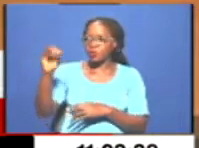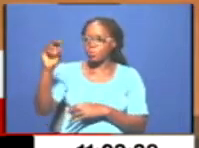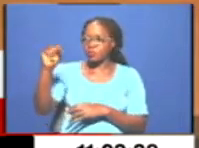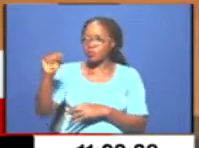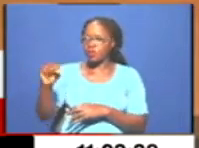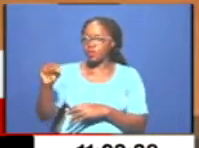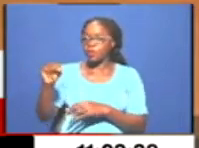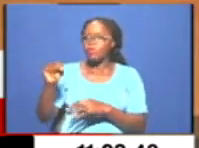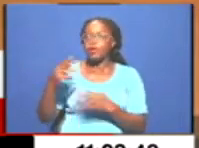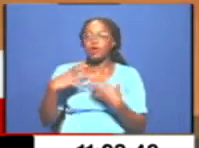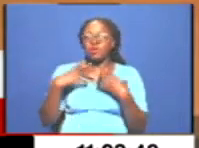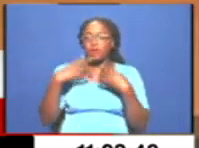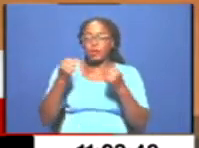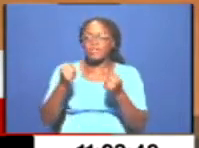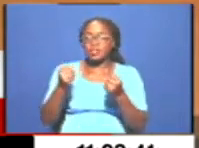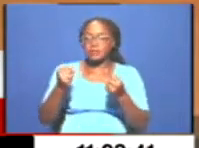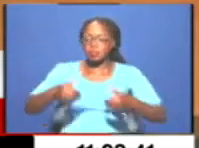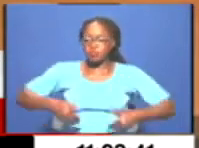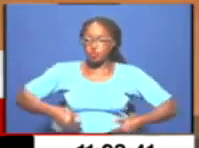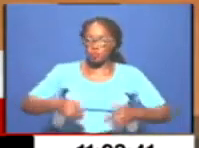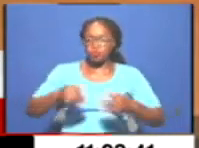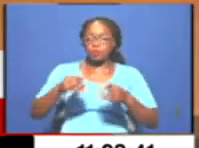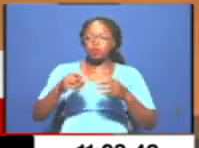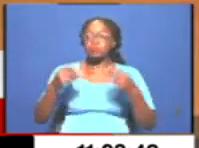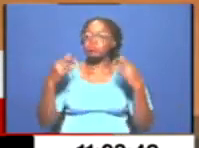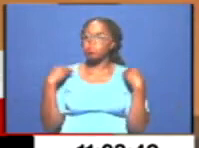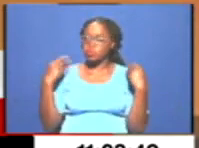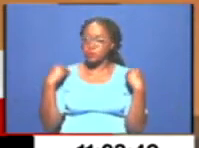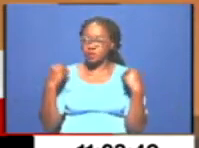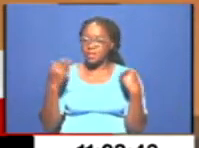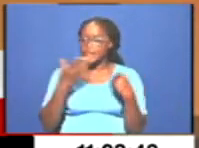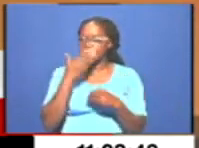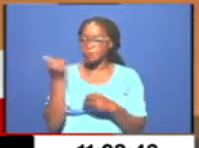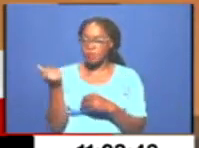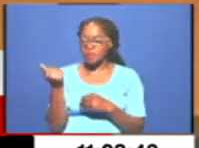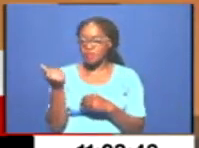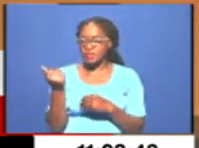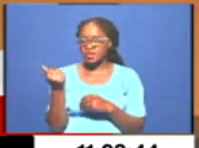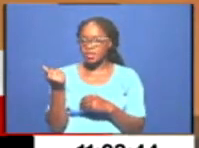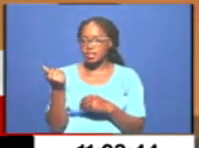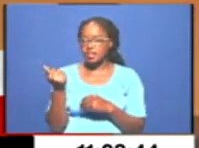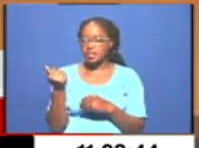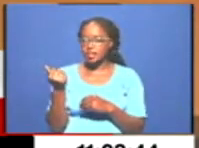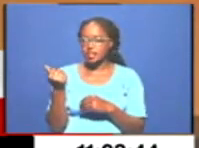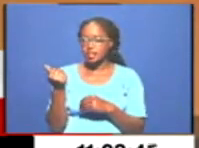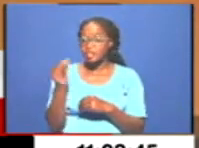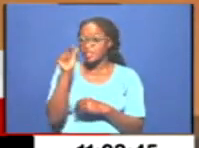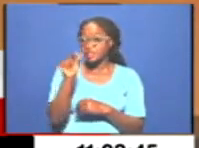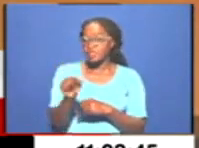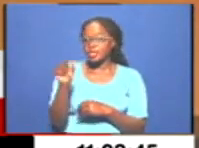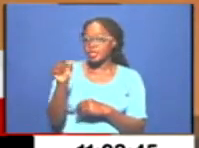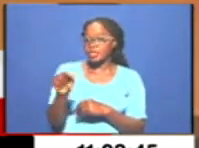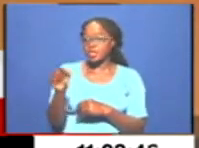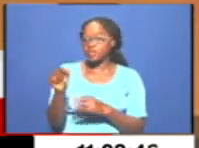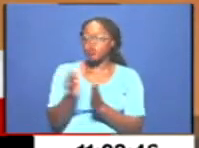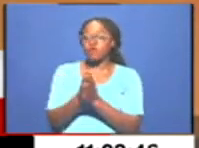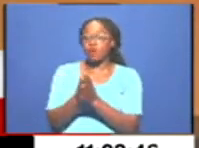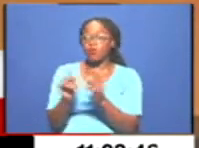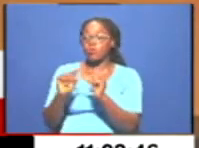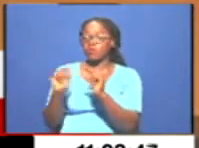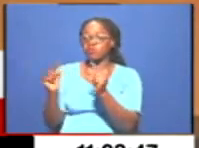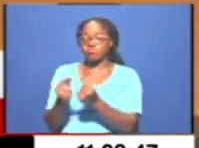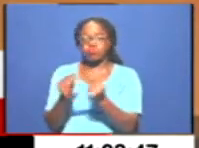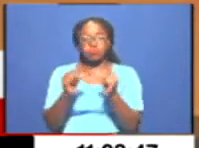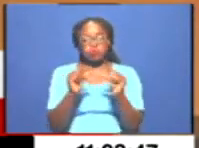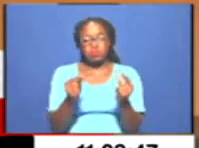the Commonwealth Youth Games. And therefore, the very best of each of our disciplines, those are the people we